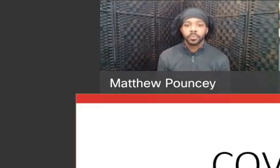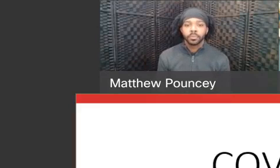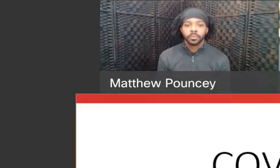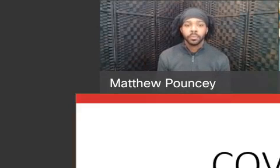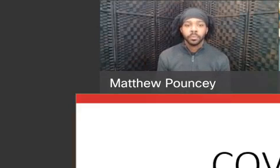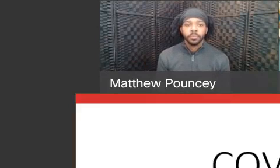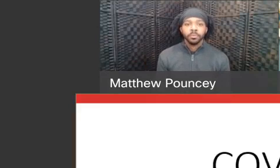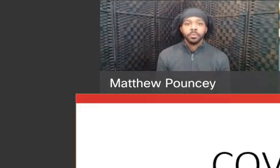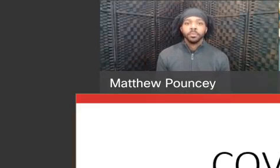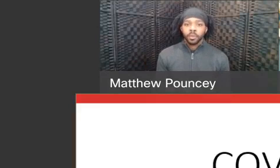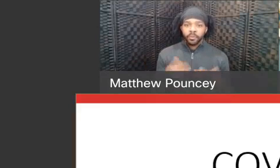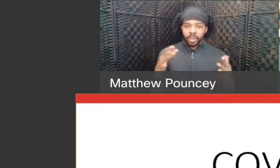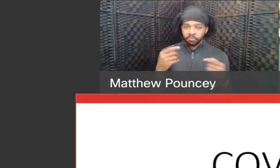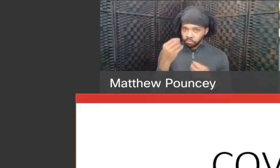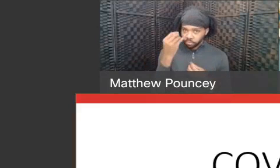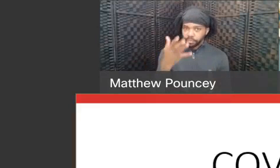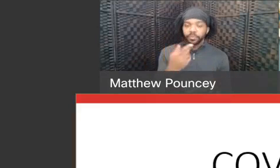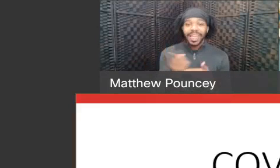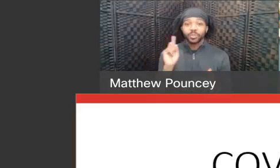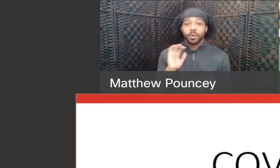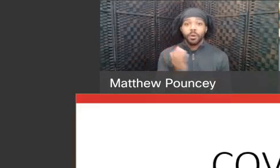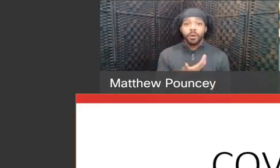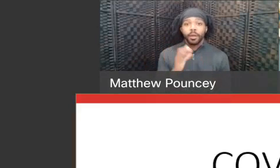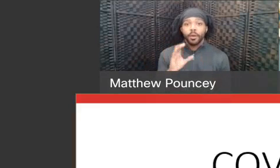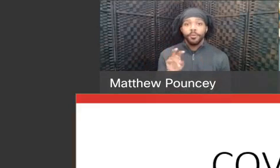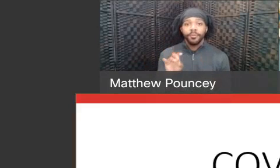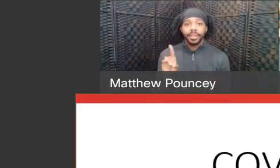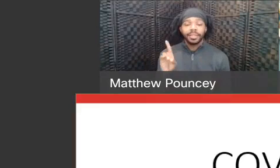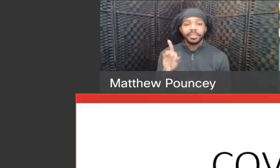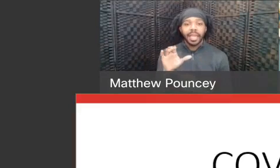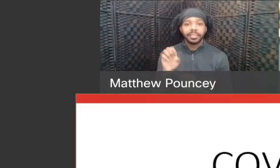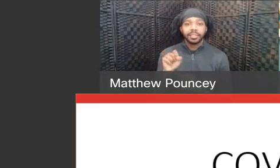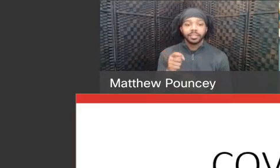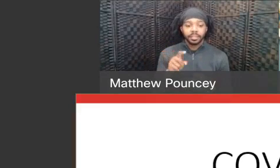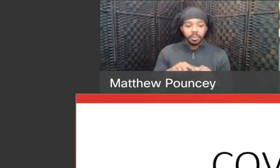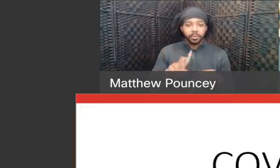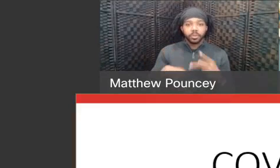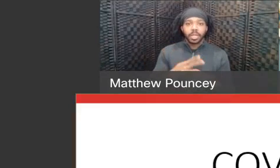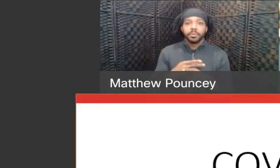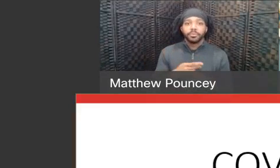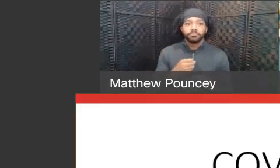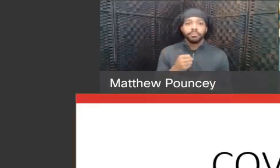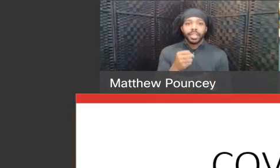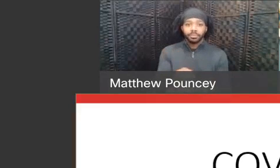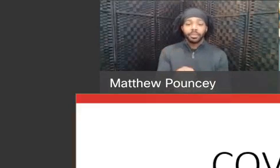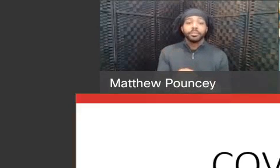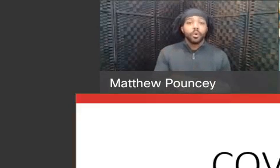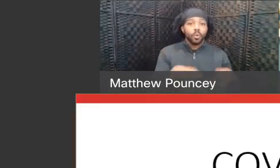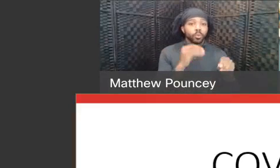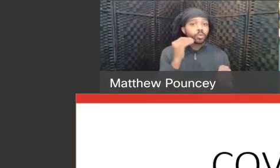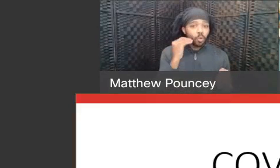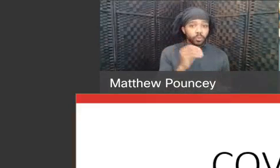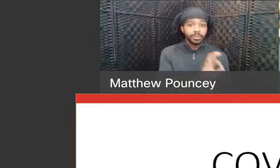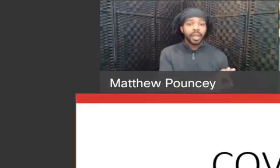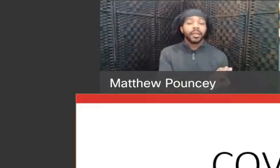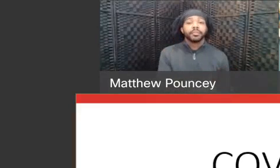So as we reported last week, the COVID cases break down by placement type. In host home, there have been